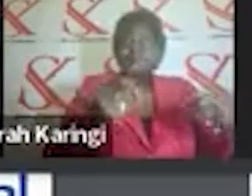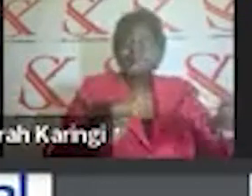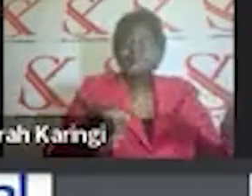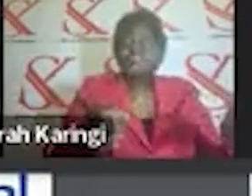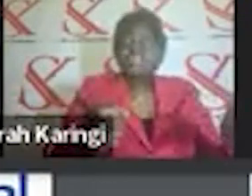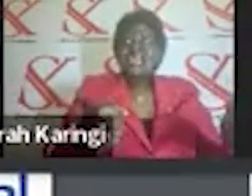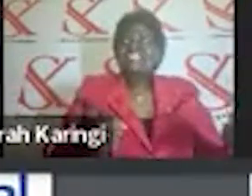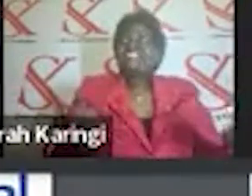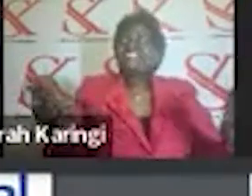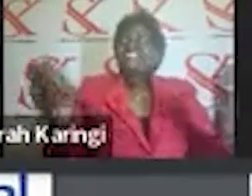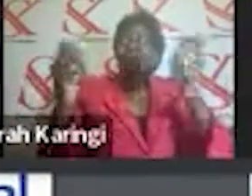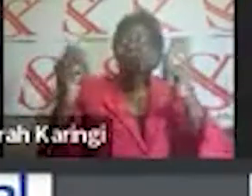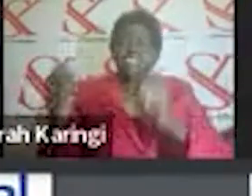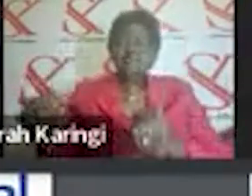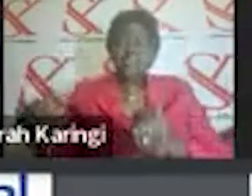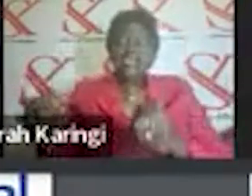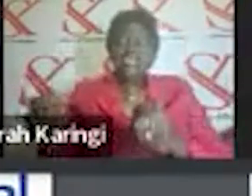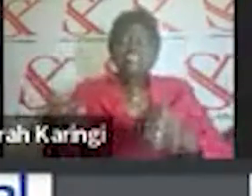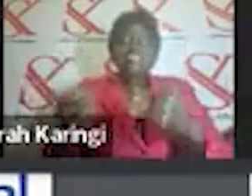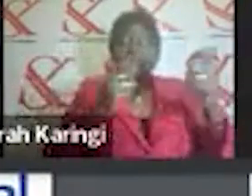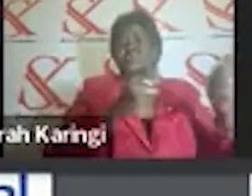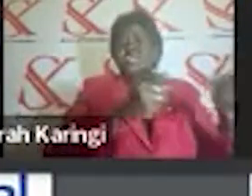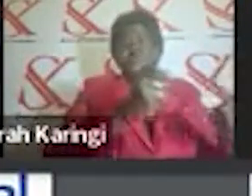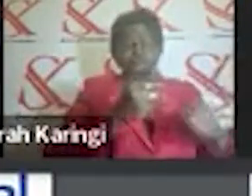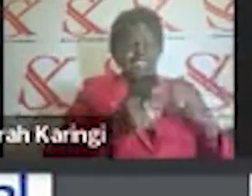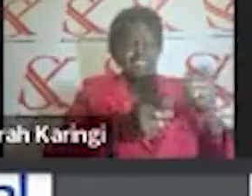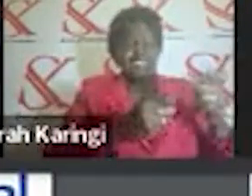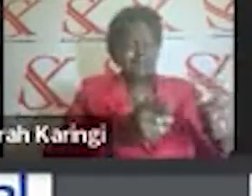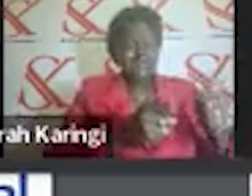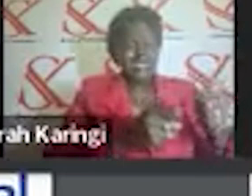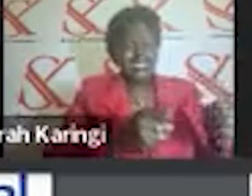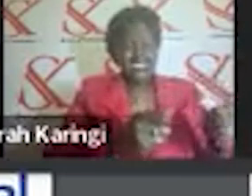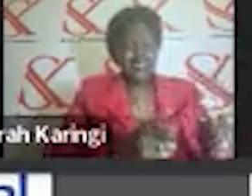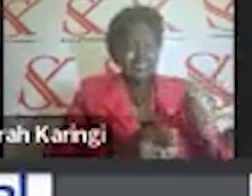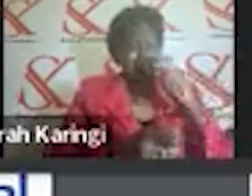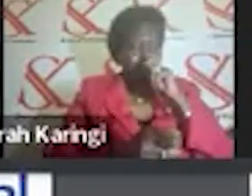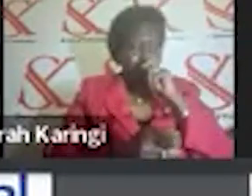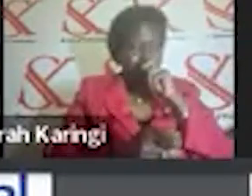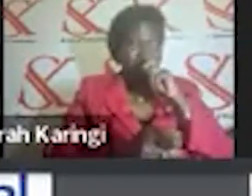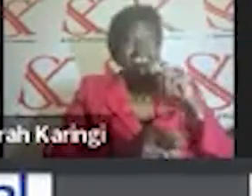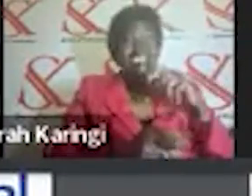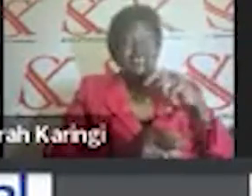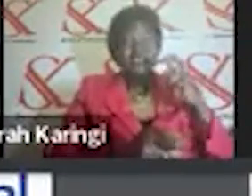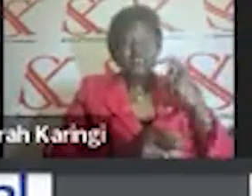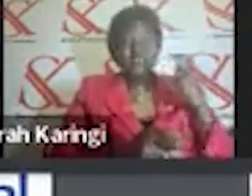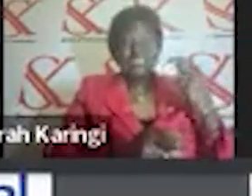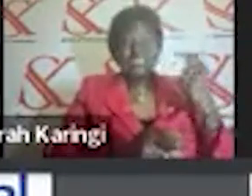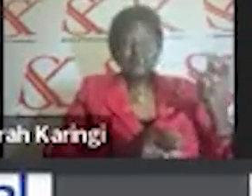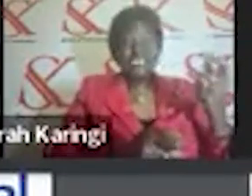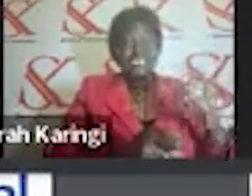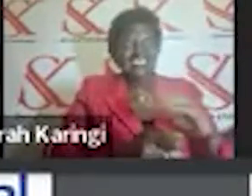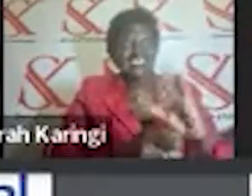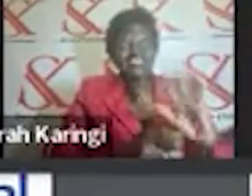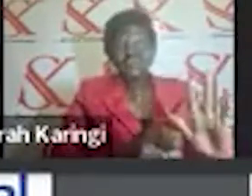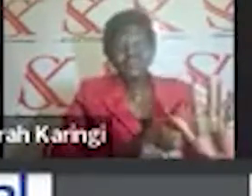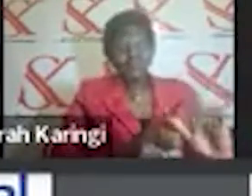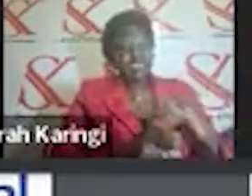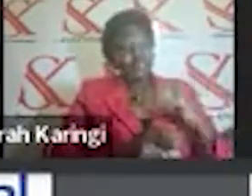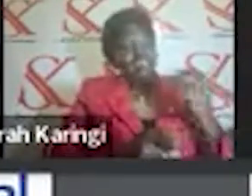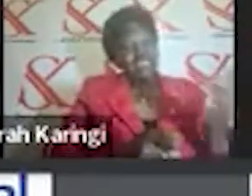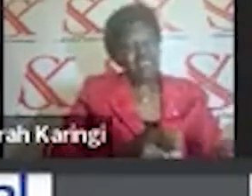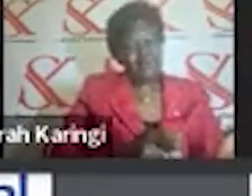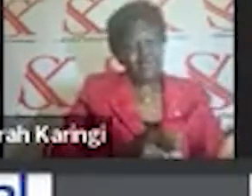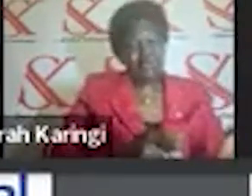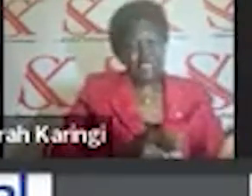call them conmen. Others say they don't deliver. Others say, yeah, there's so many things that I'm here seated with them, like what? And they want me to connect them again. I said, not me,